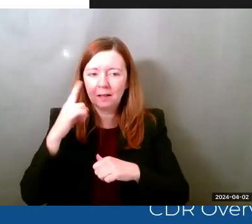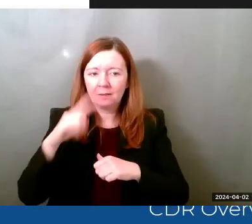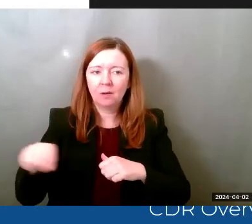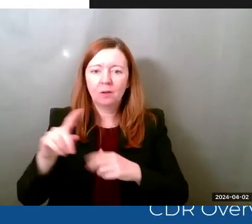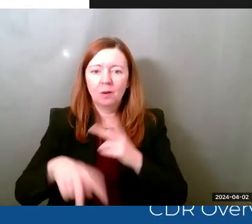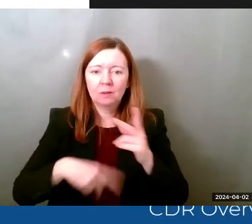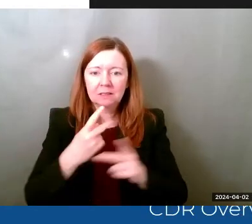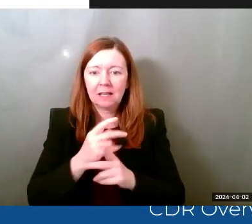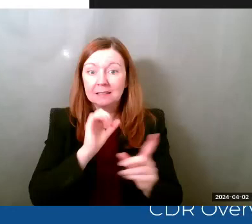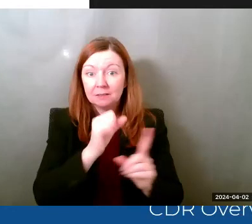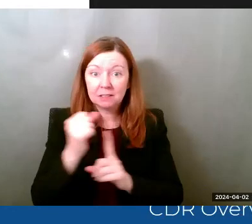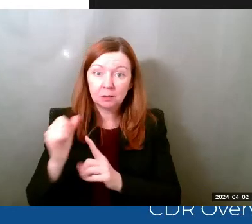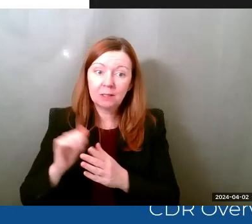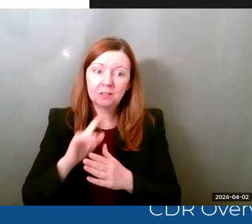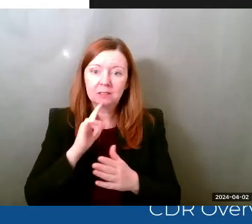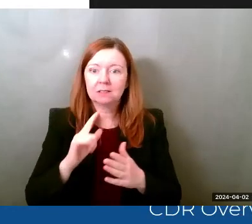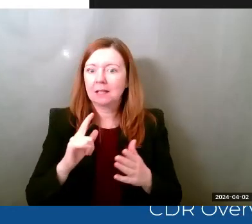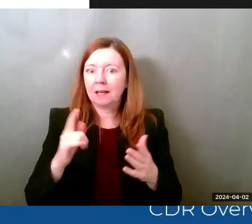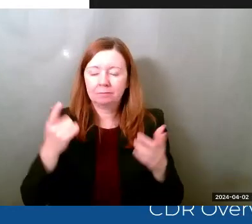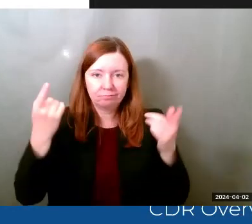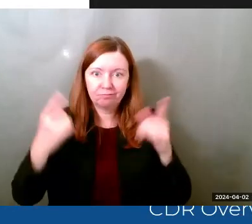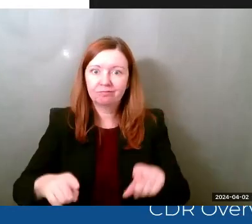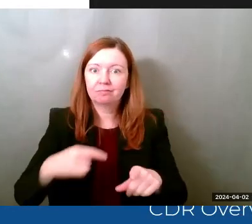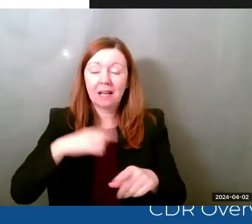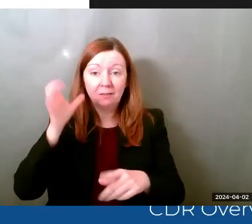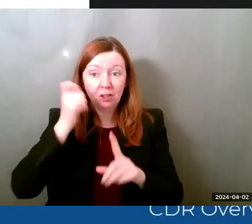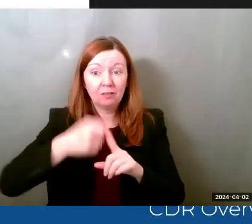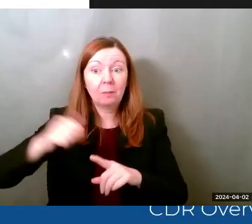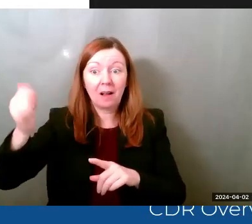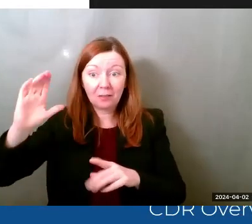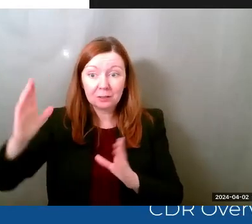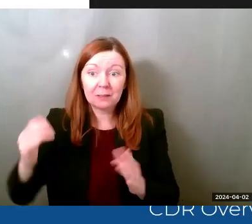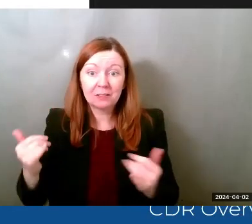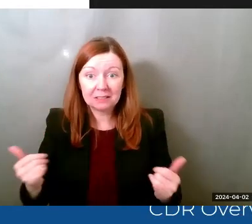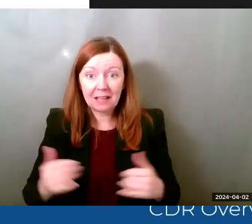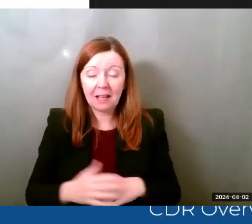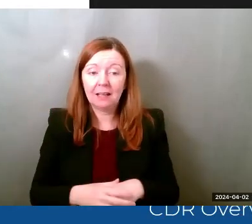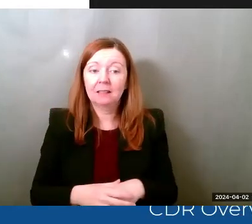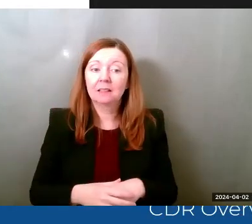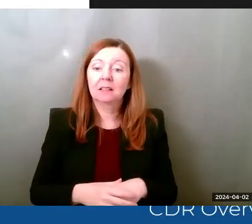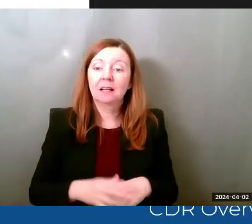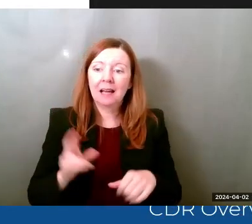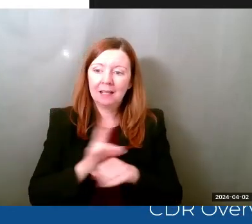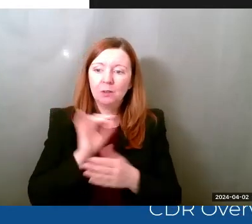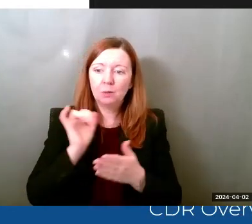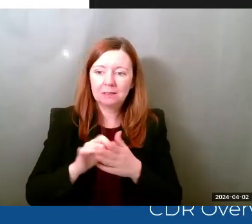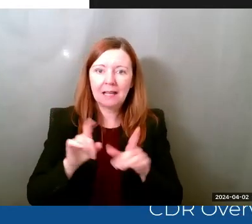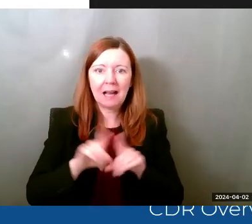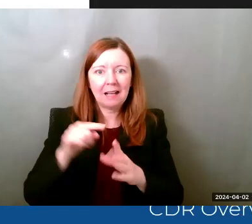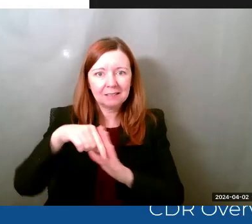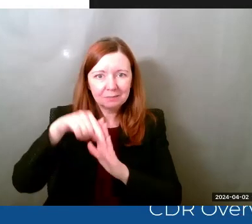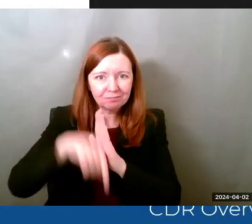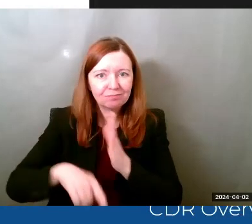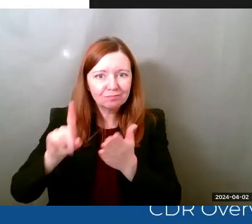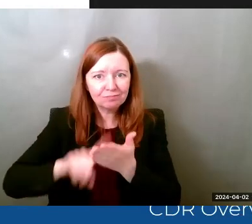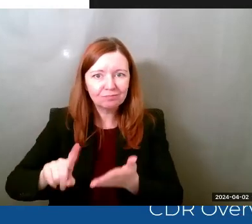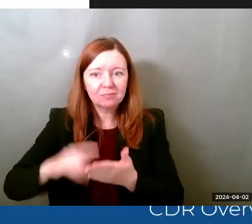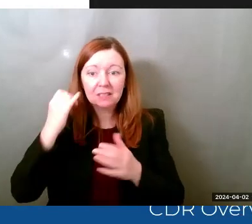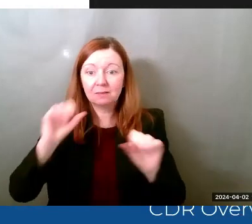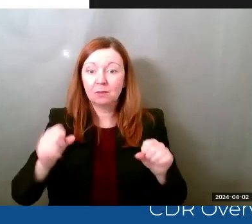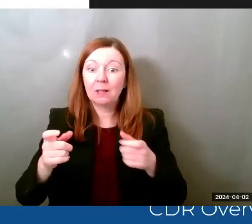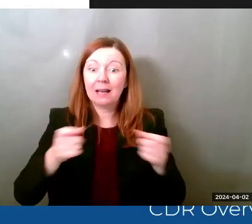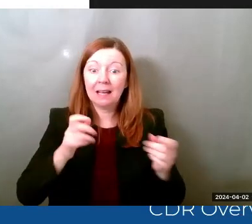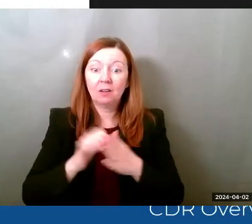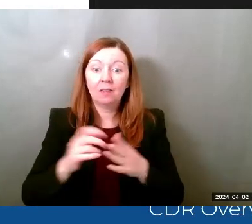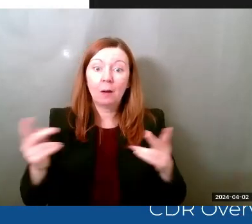kind of situations that come out of the blue that I've heard from other speakers today, and use that as a deep drill down. If you can handle that worst